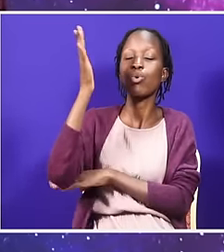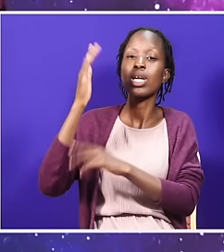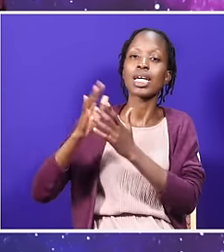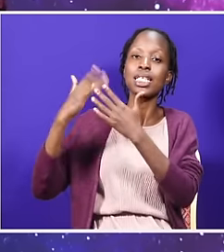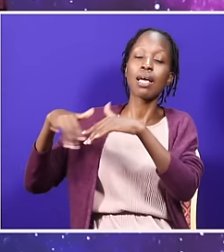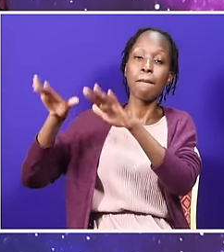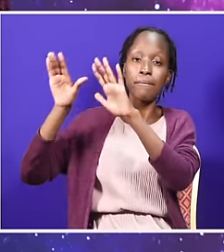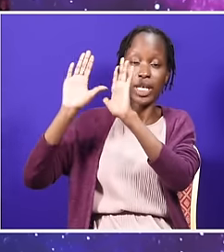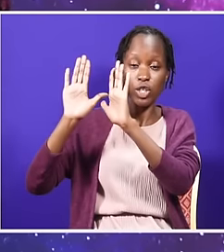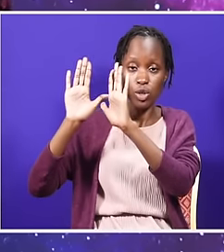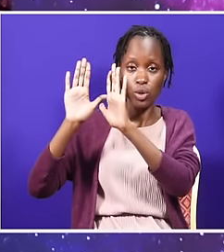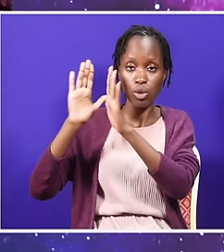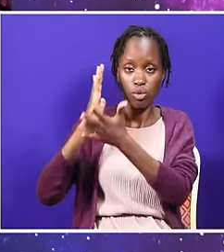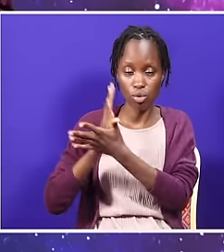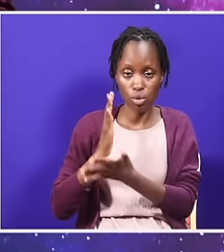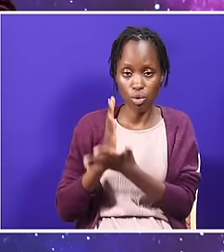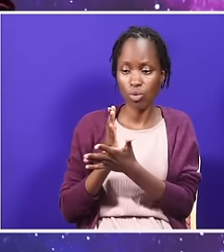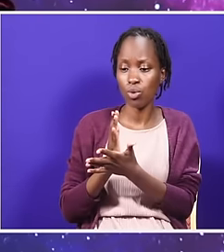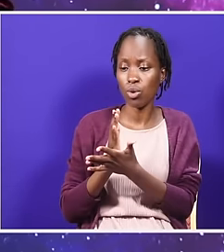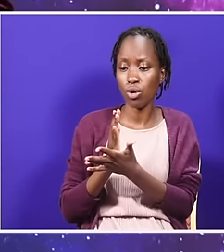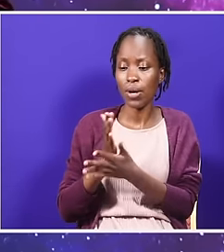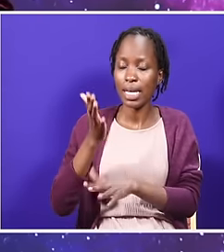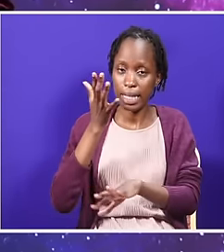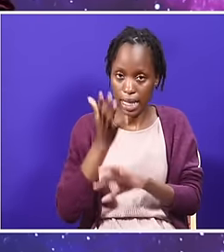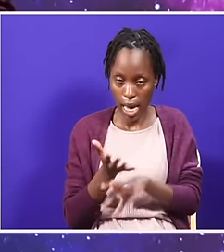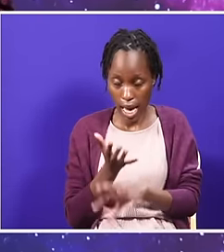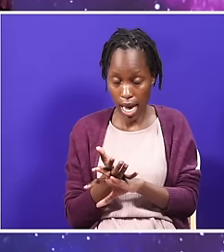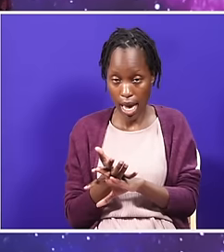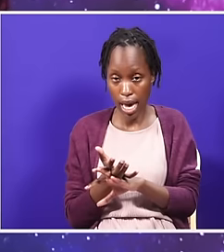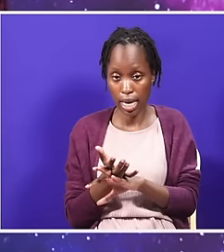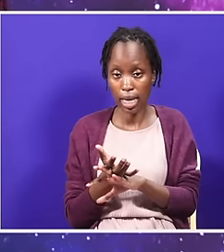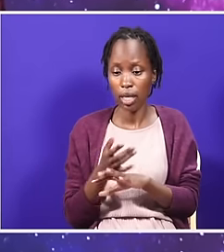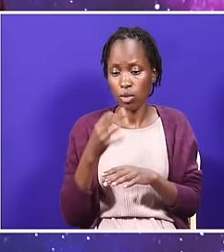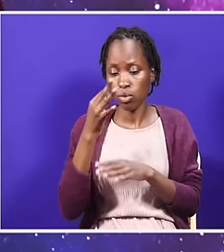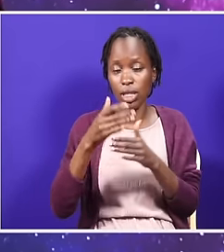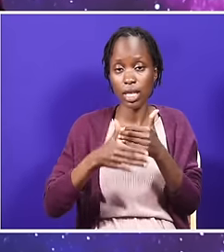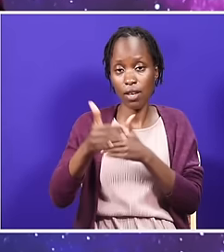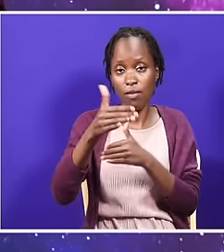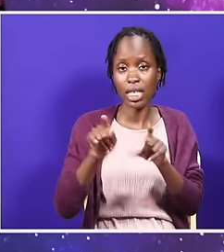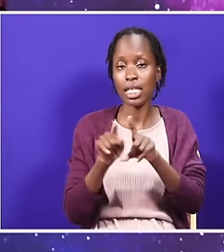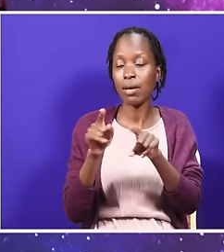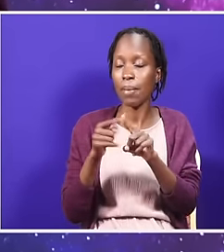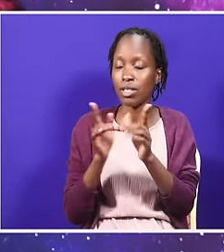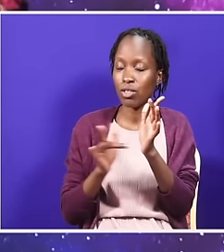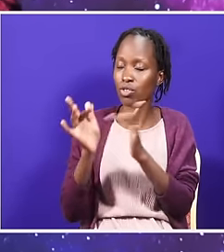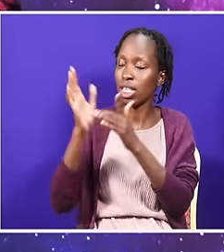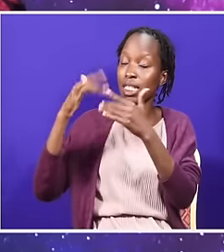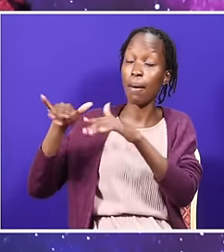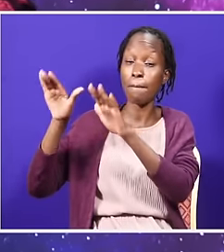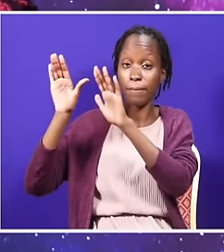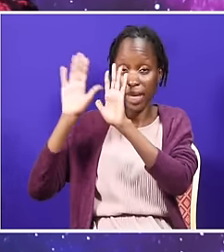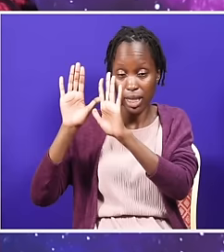Submitting is a big part of being able to see the big picture again. And Jesus submitted, didn't he